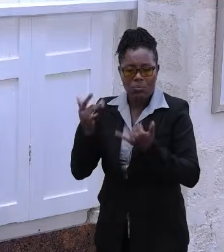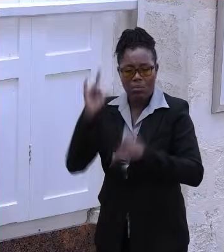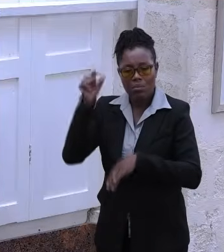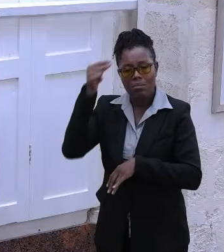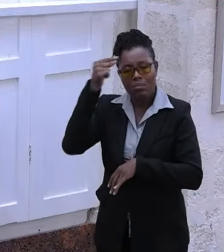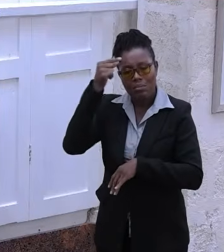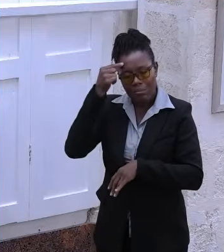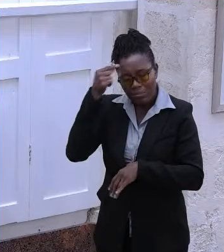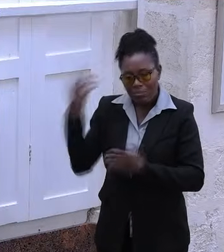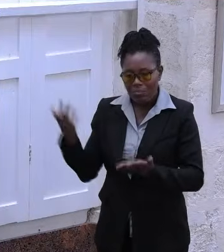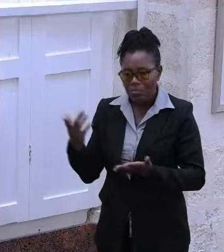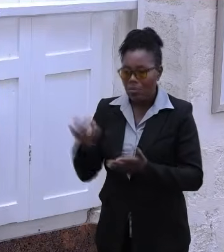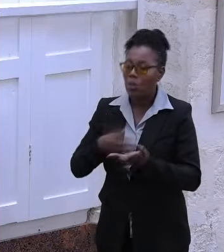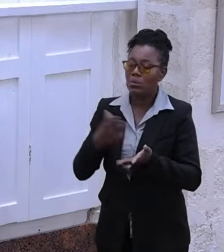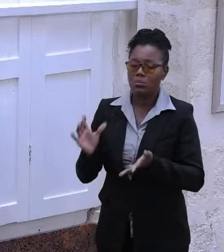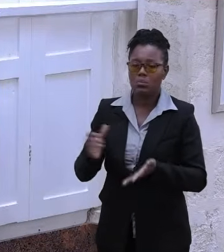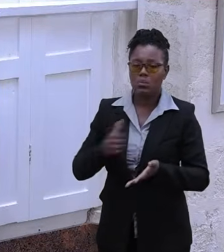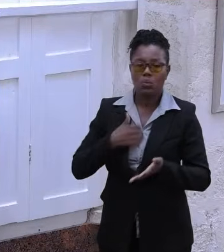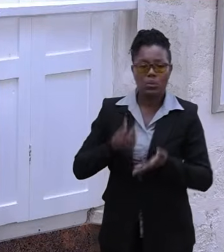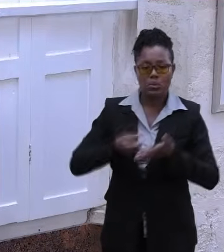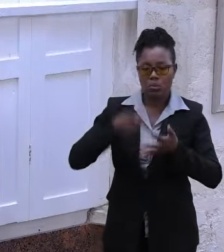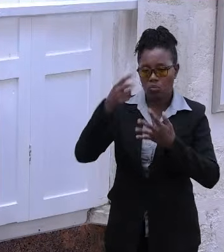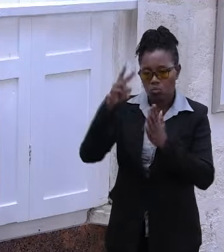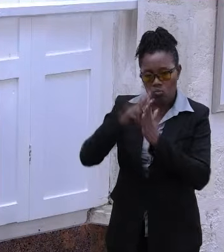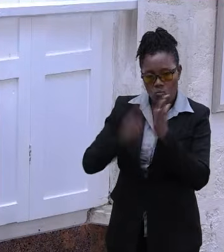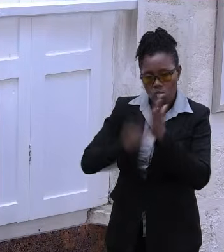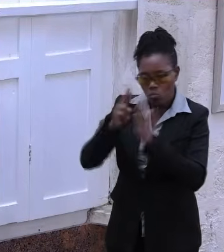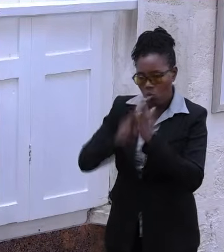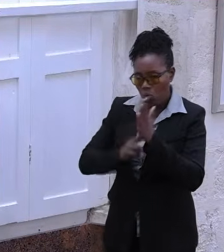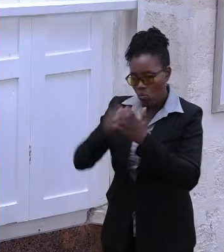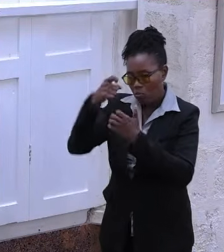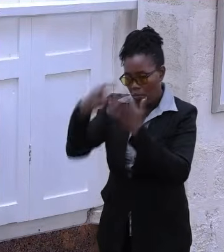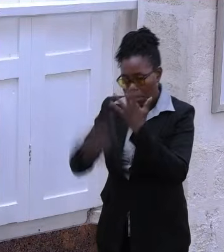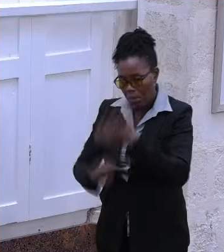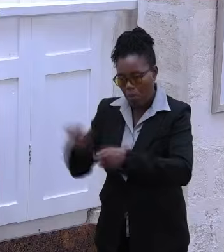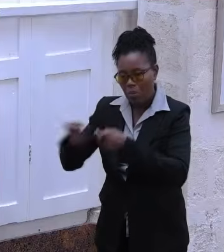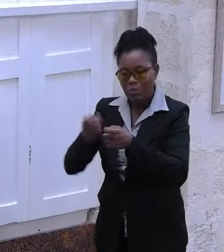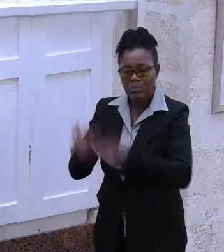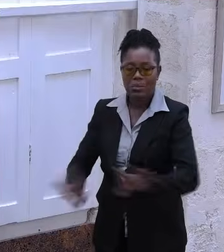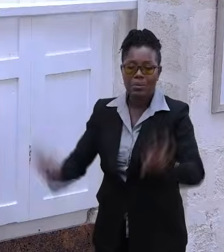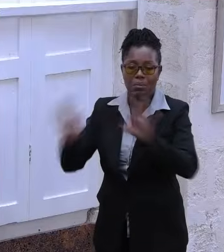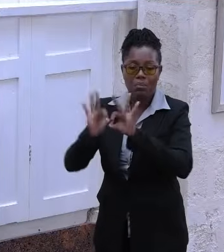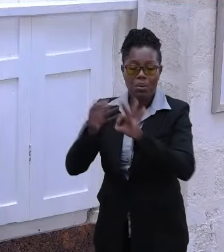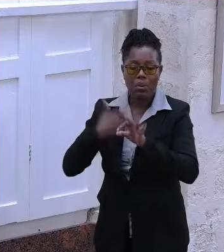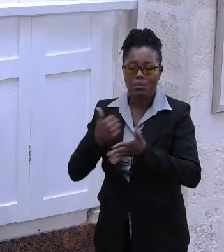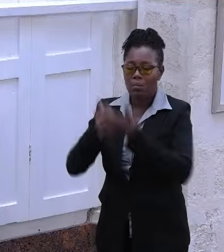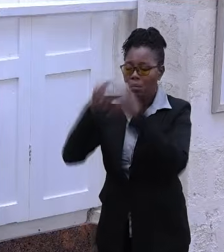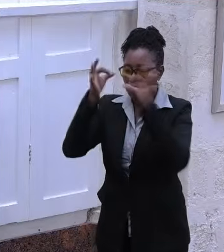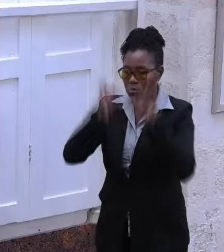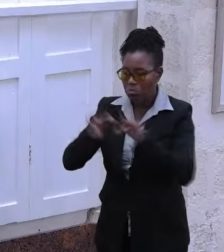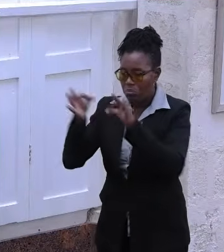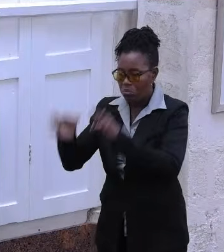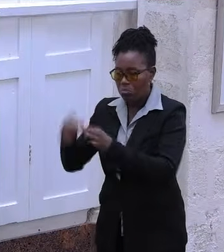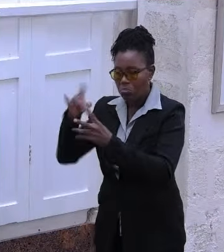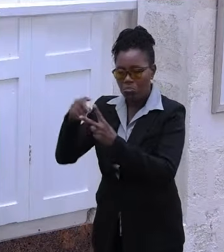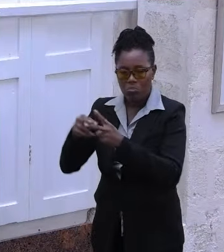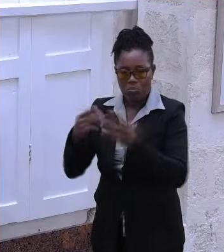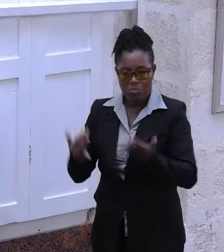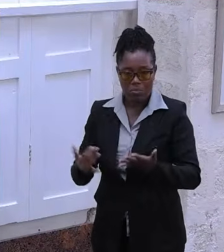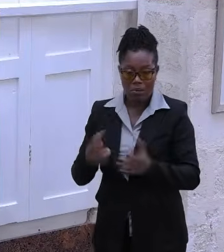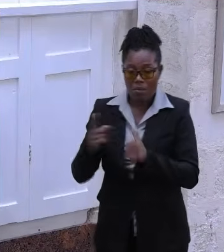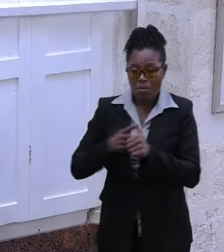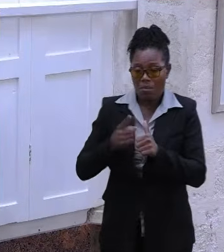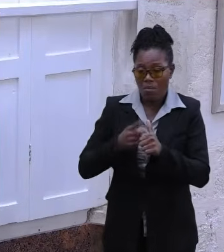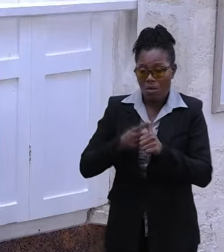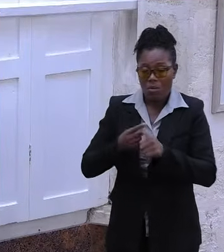such a difficult thing, because it's about making those choices. And my thing is, first, we do not